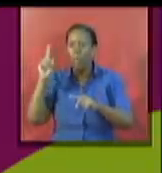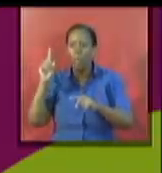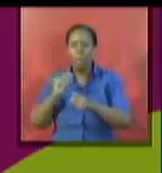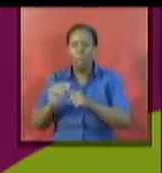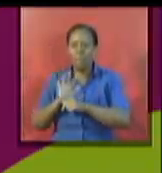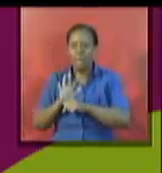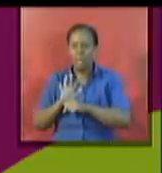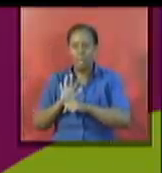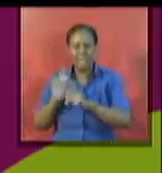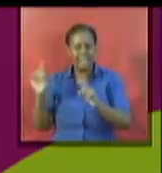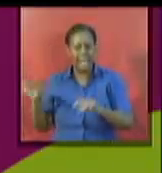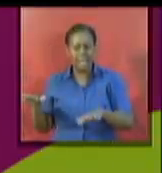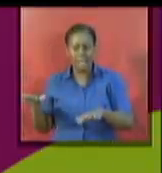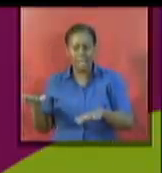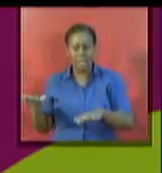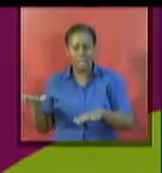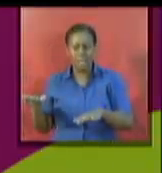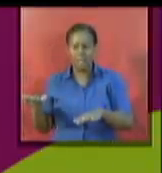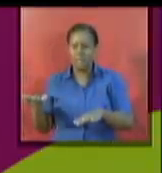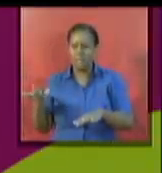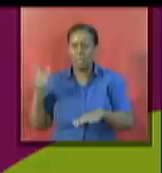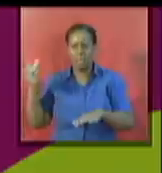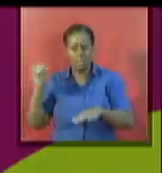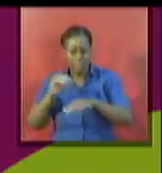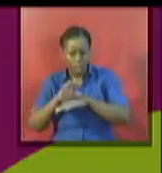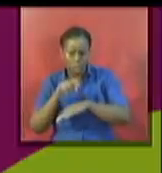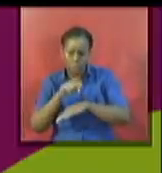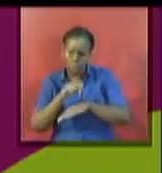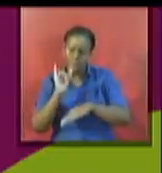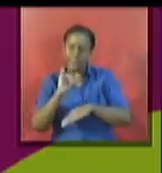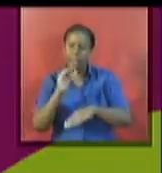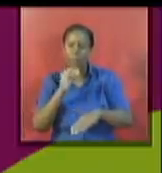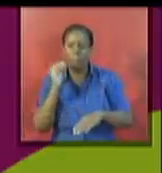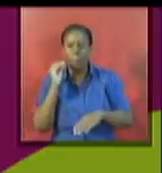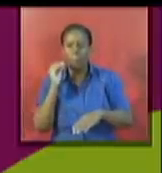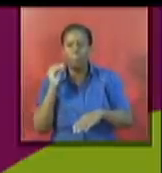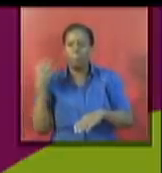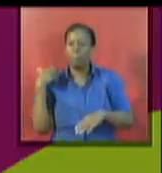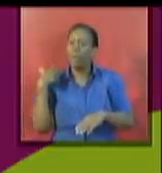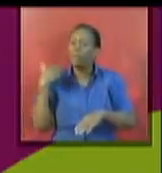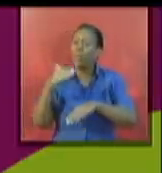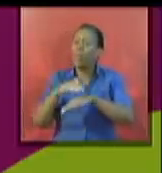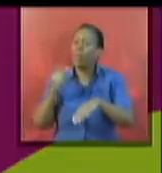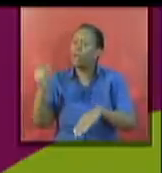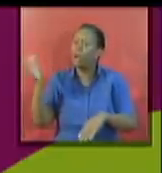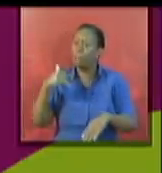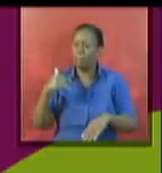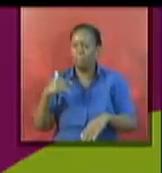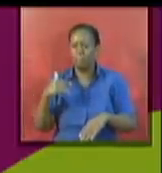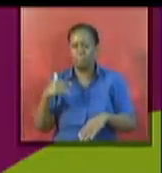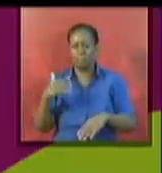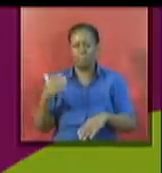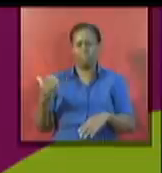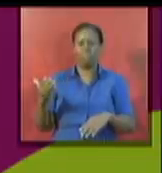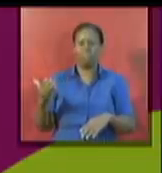were asked to come out to work by their employer. And the second question is, in terms of private labs, I also have some information coming